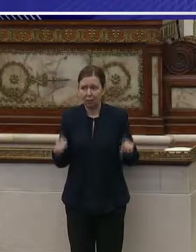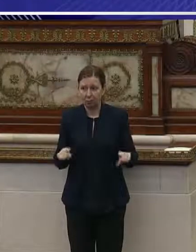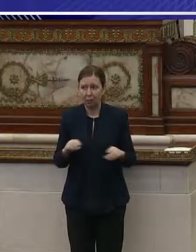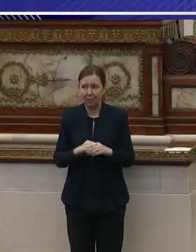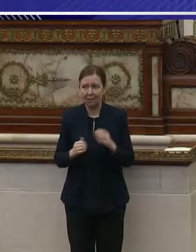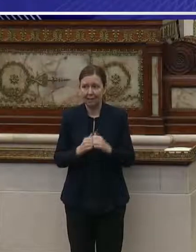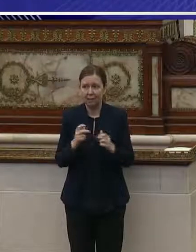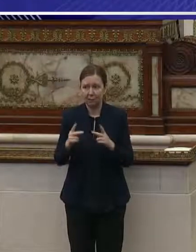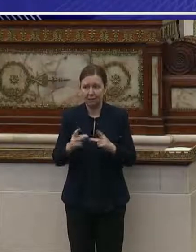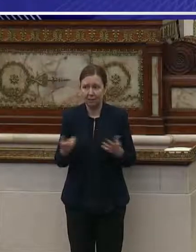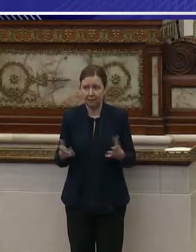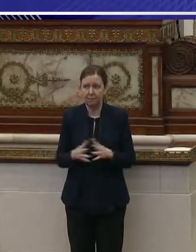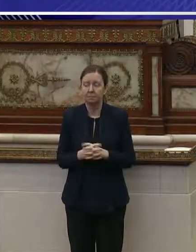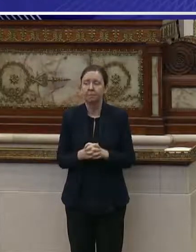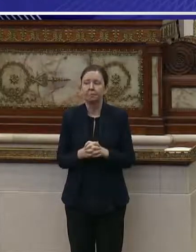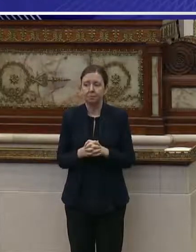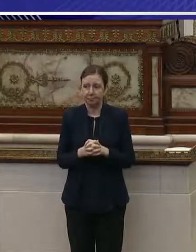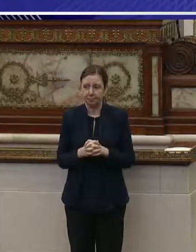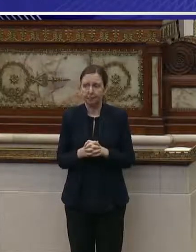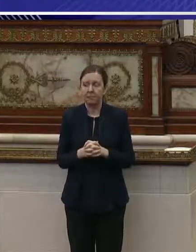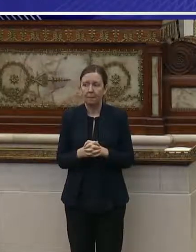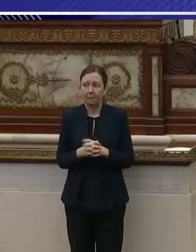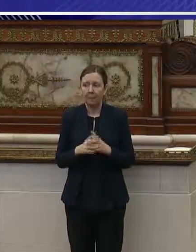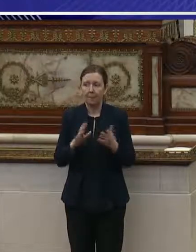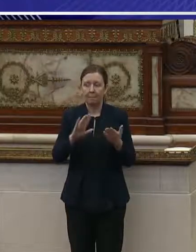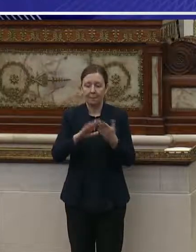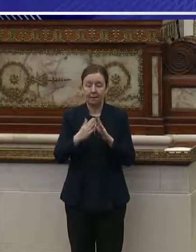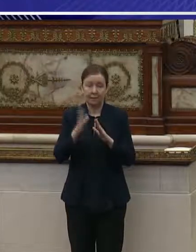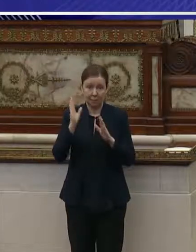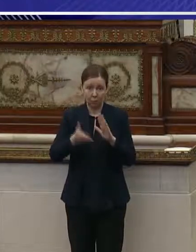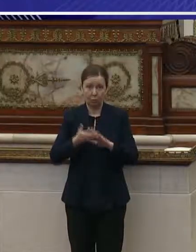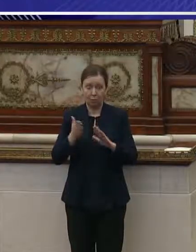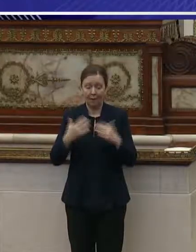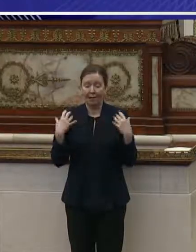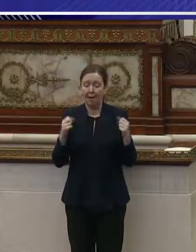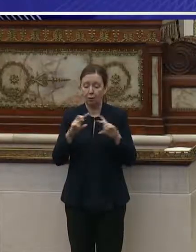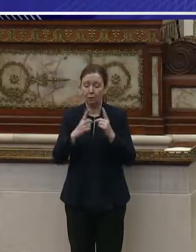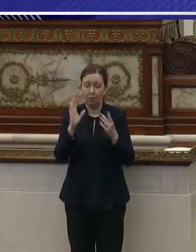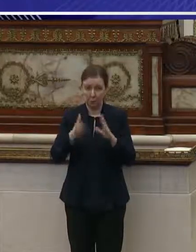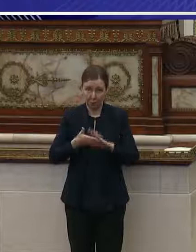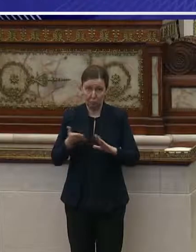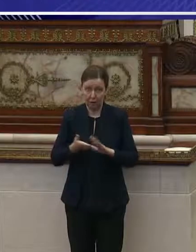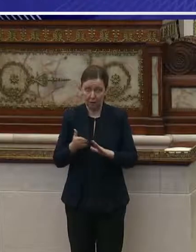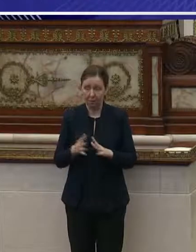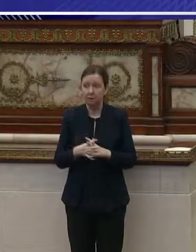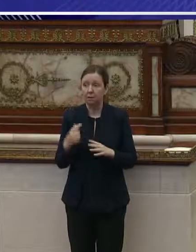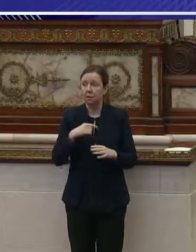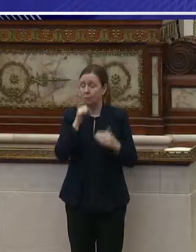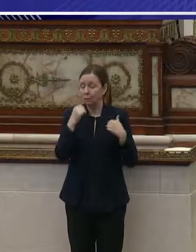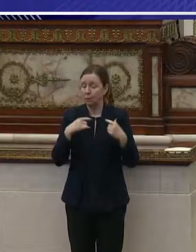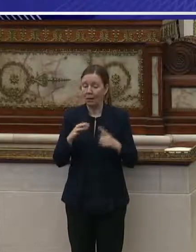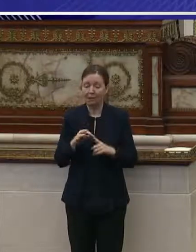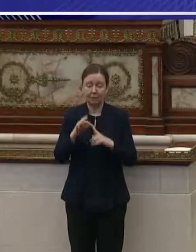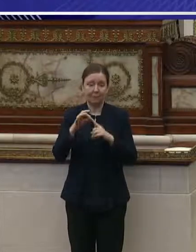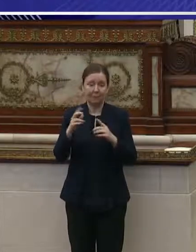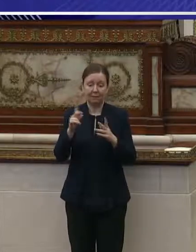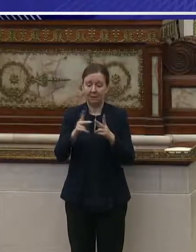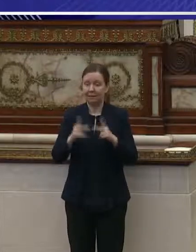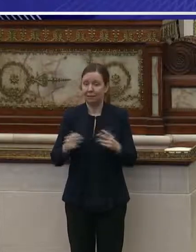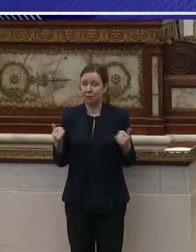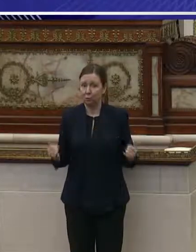site? All right, so these are what the city is going to run, the health department is going to run. We don't have specific sites now. We want to